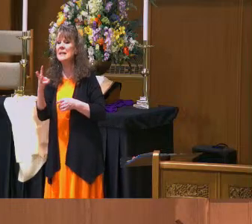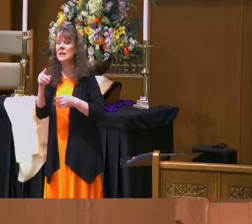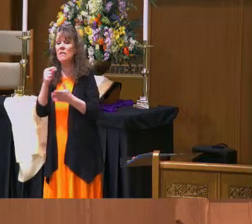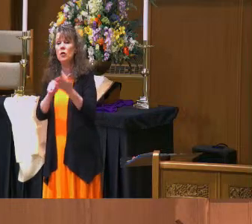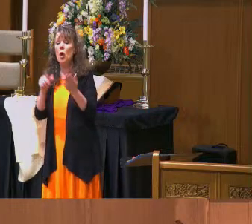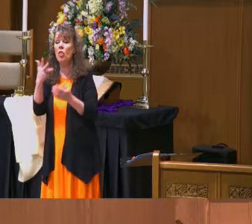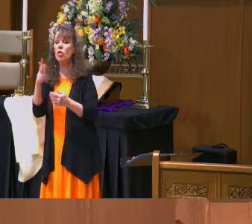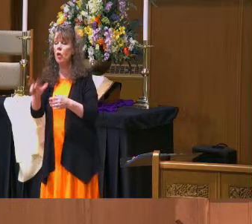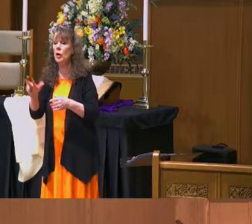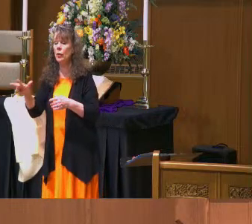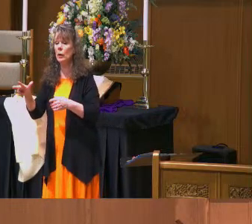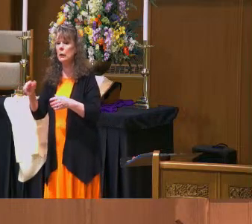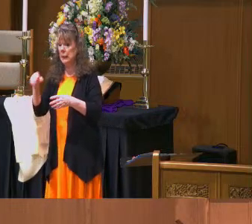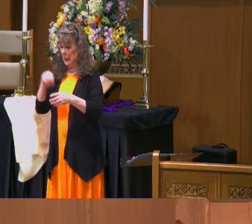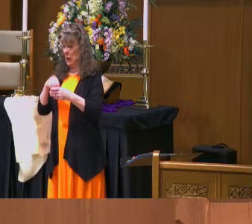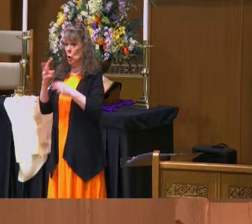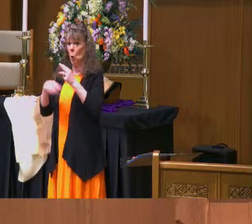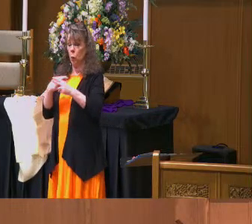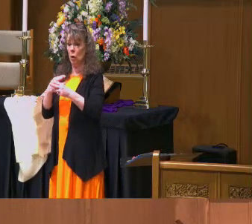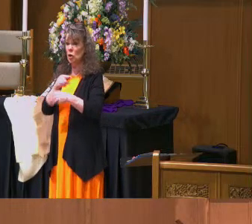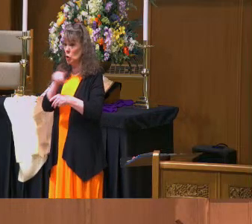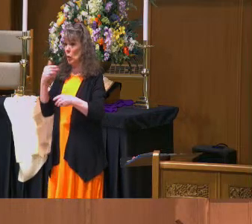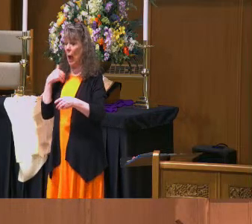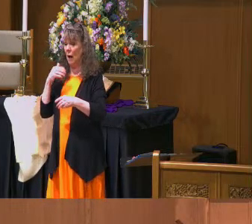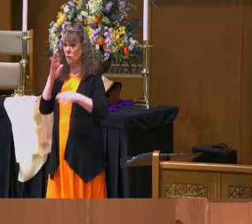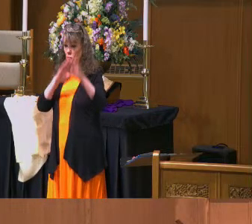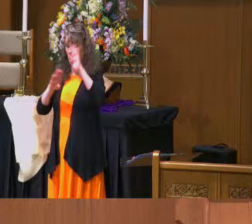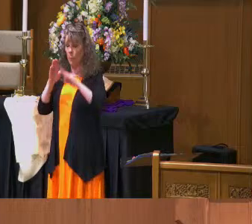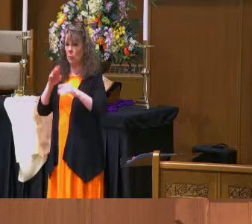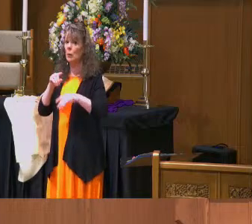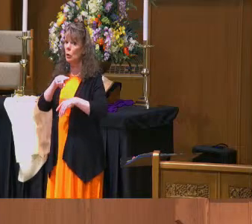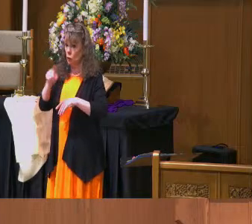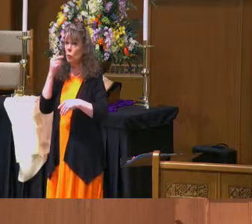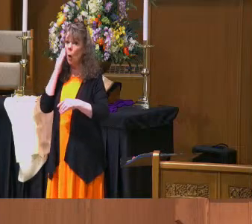world, you will have trouble." Can I get an amen? Amen.